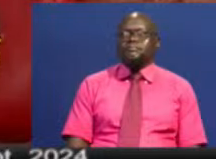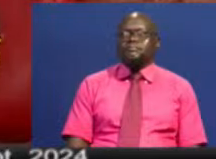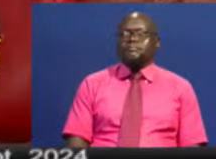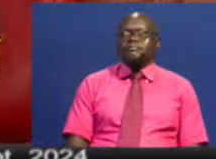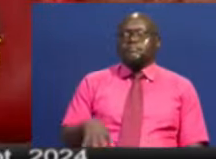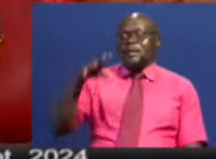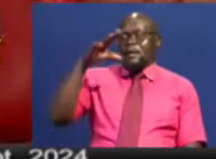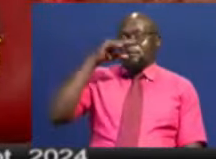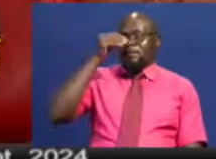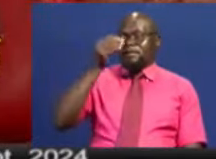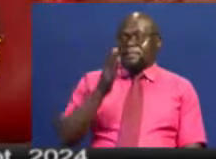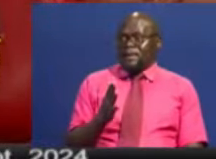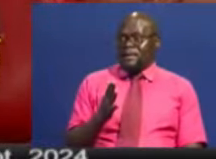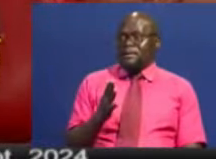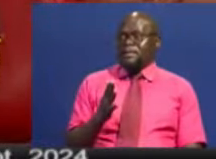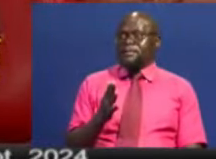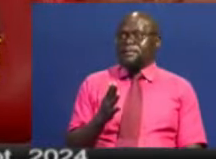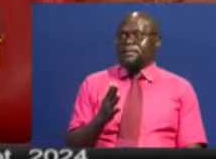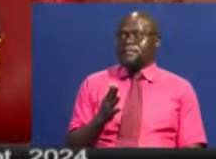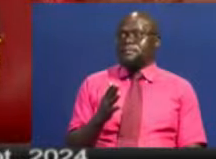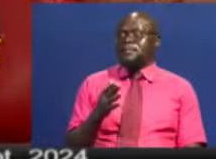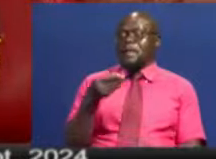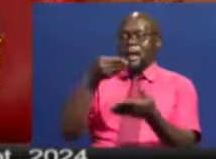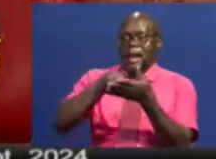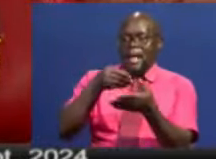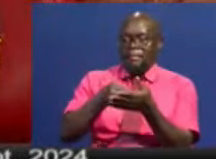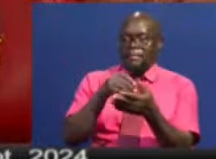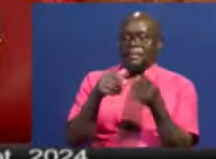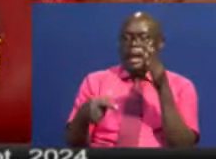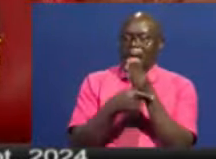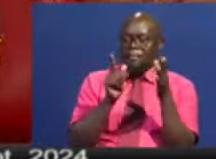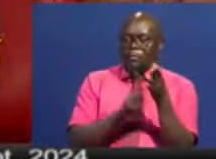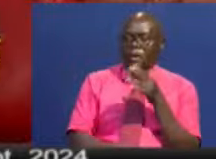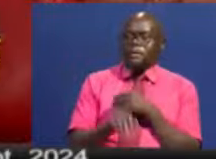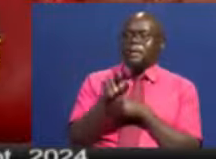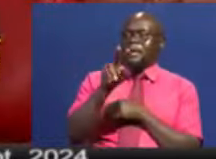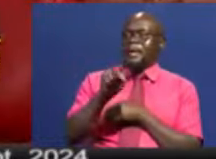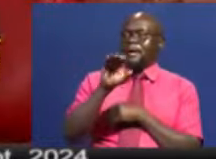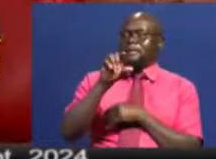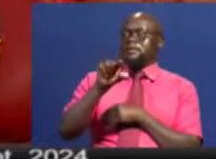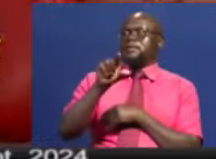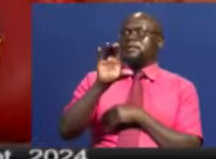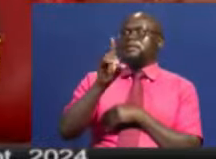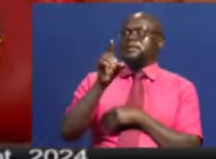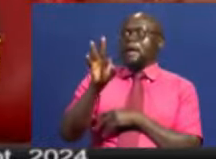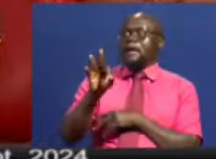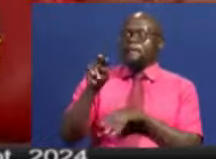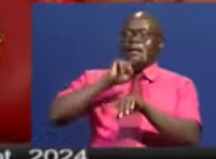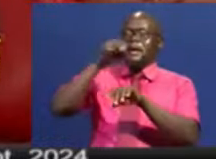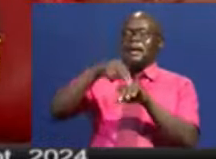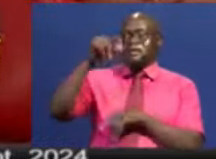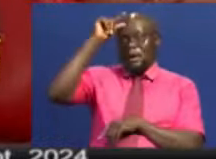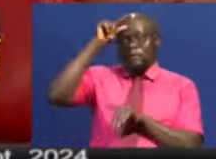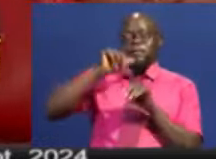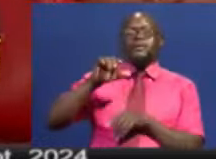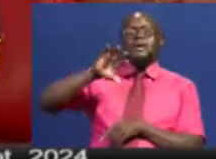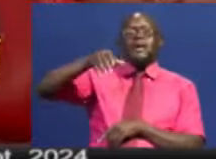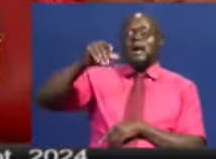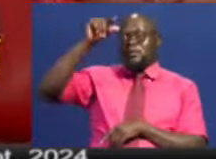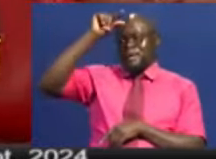Mr. Speaker, the name of the fund is NGCDF, National Government, Mr. Speaker. It's not county